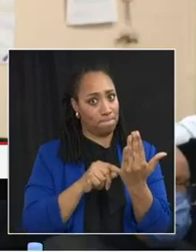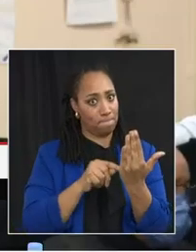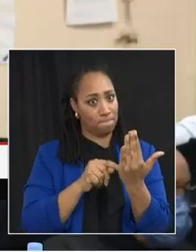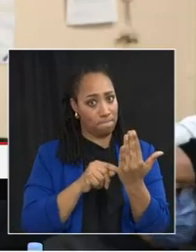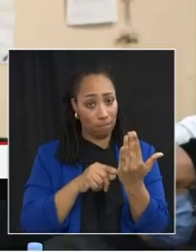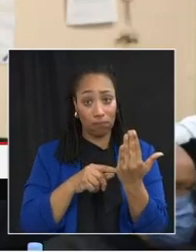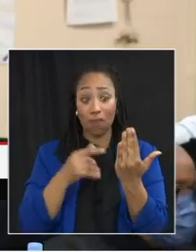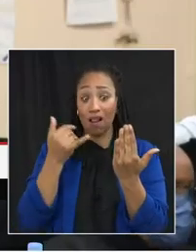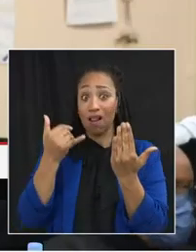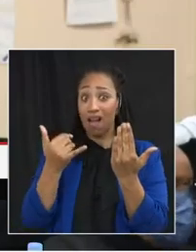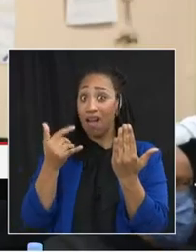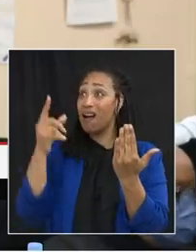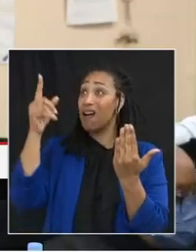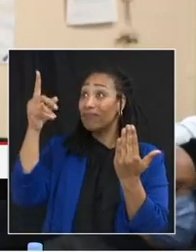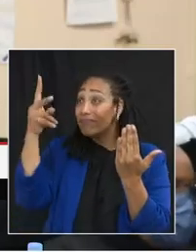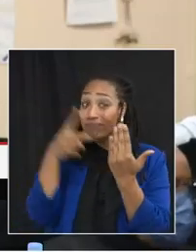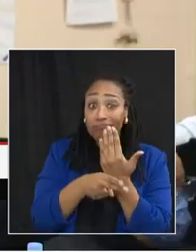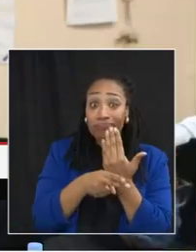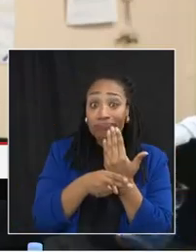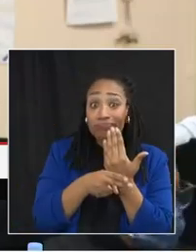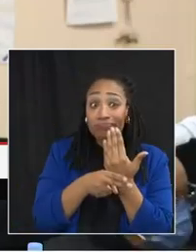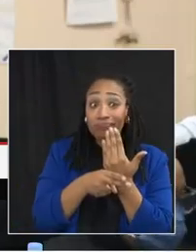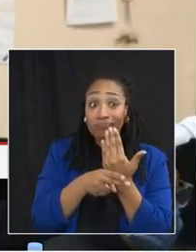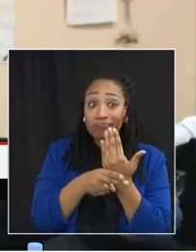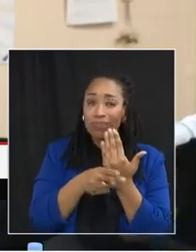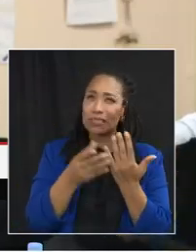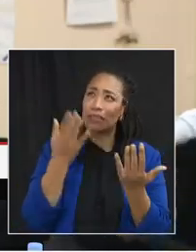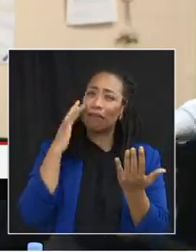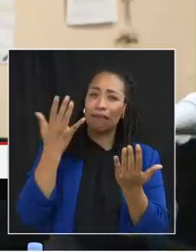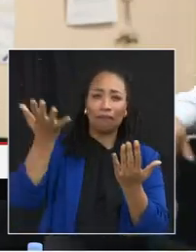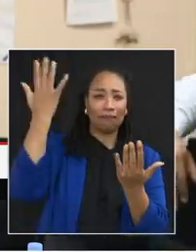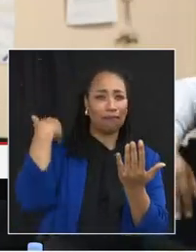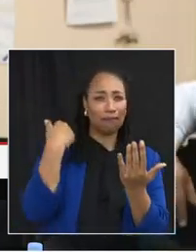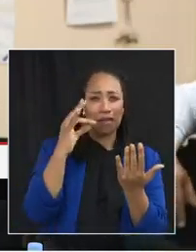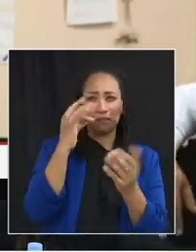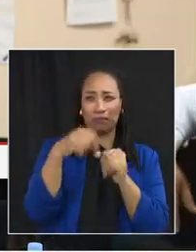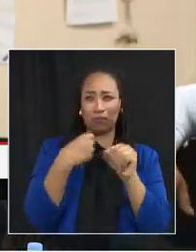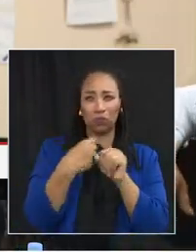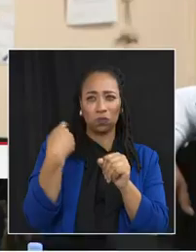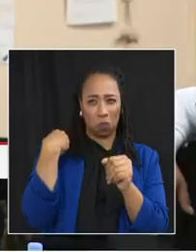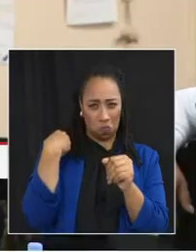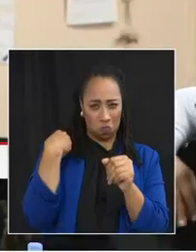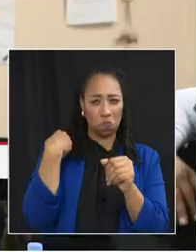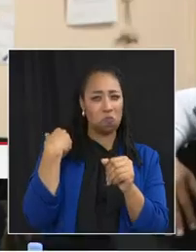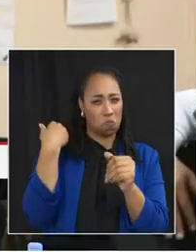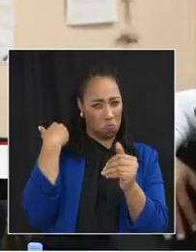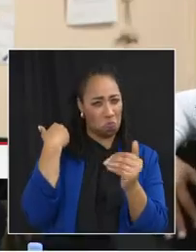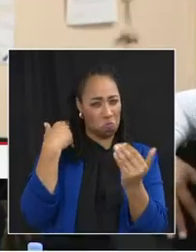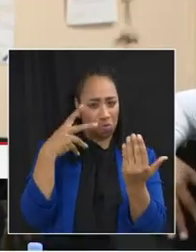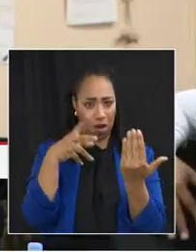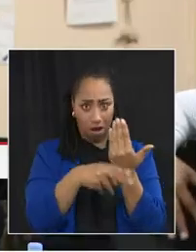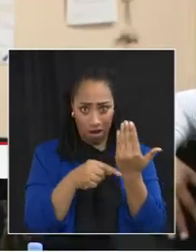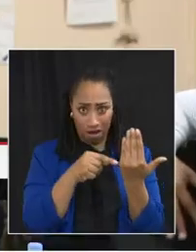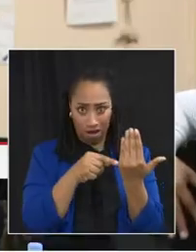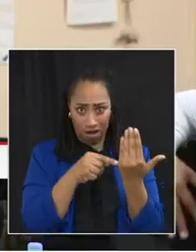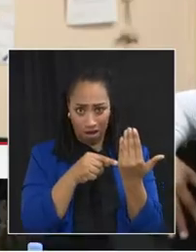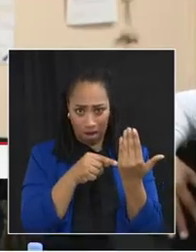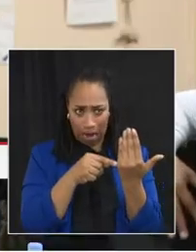now, 8 years or so. And I was wondering if it's possible that we can get that senior program